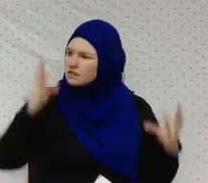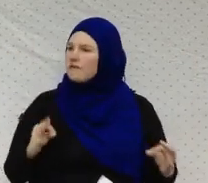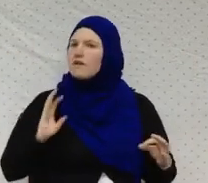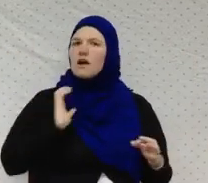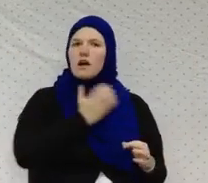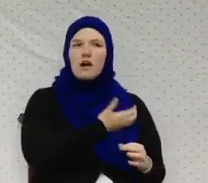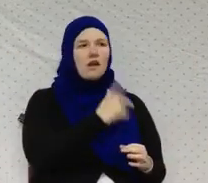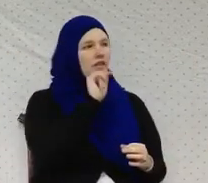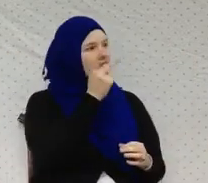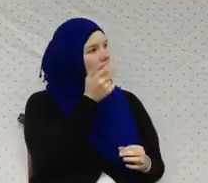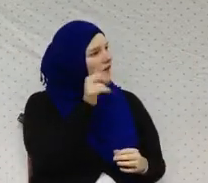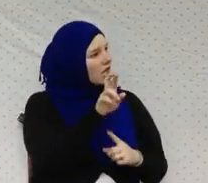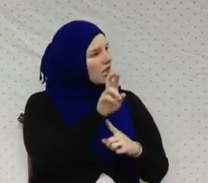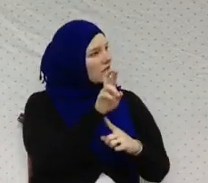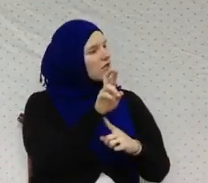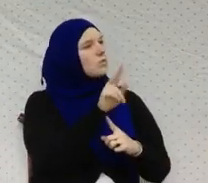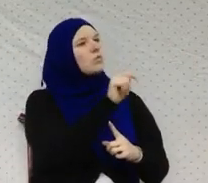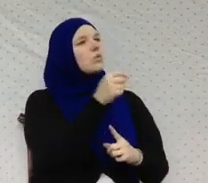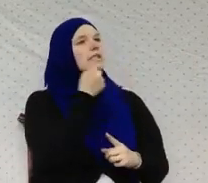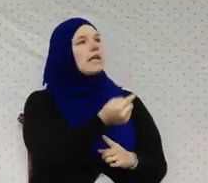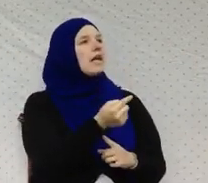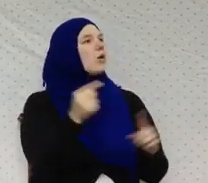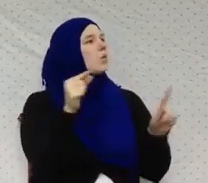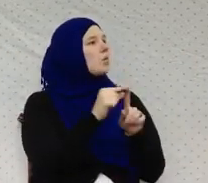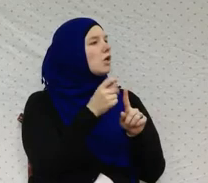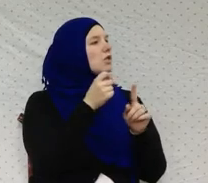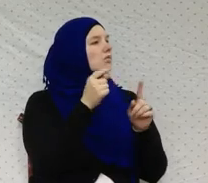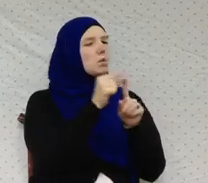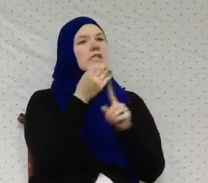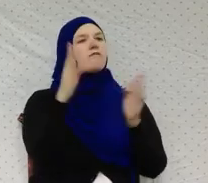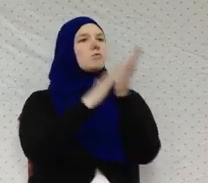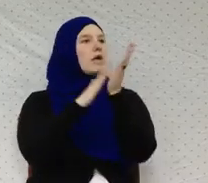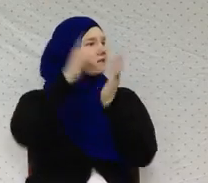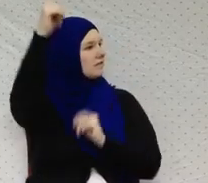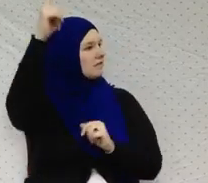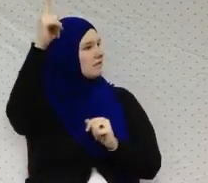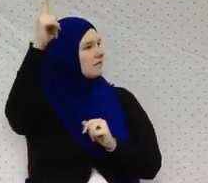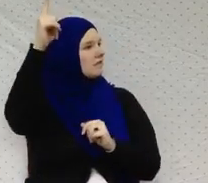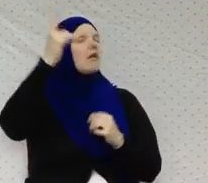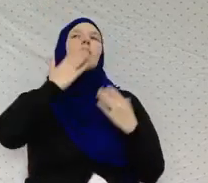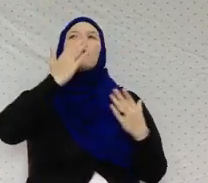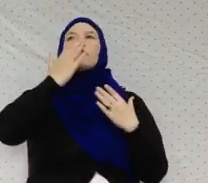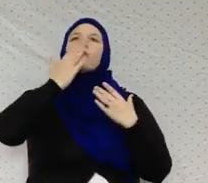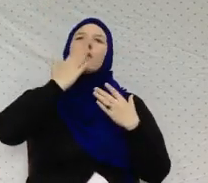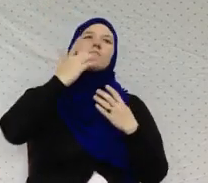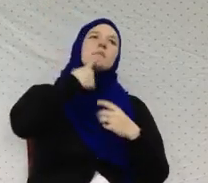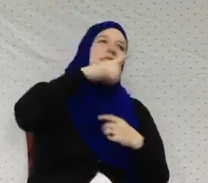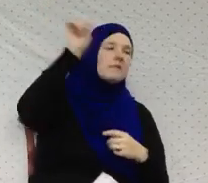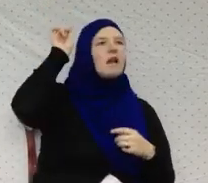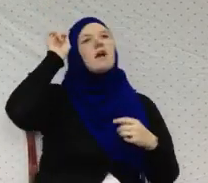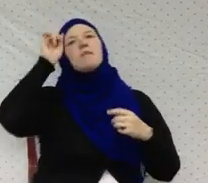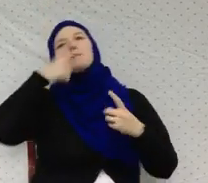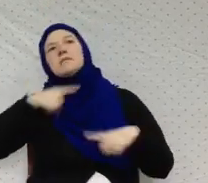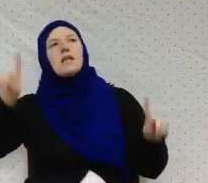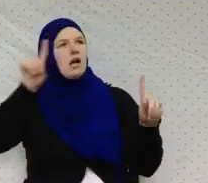Definitely, many of us still understand that dhikr is to say words of praise and glorification to